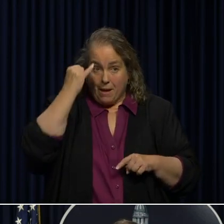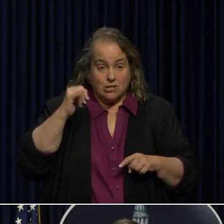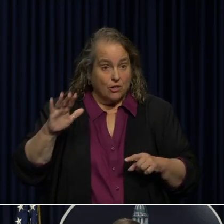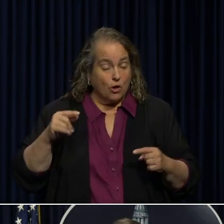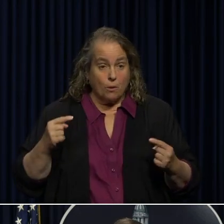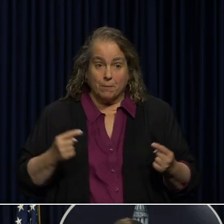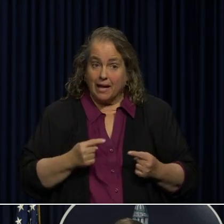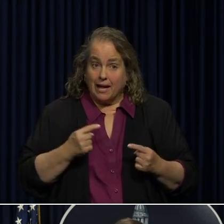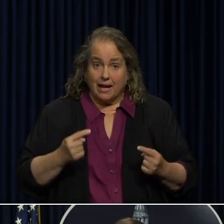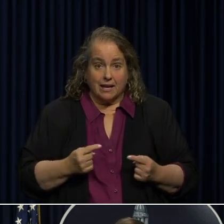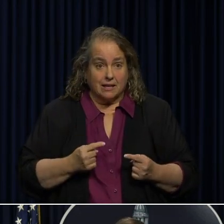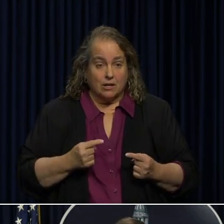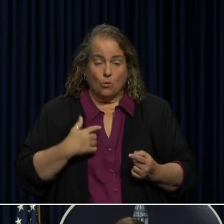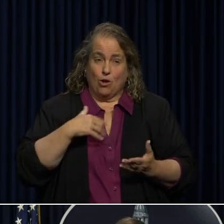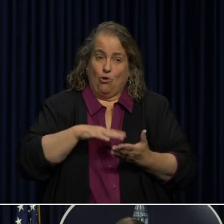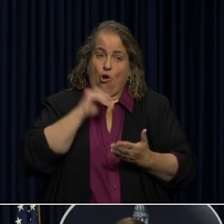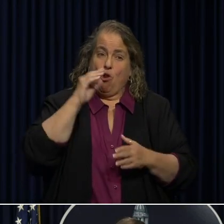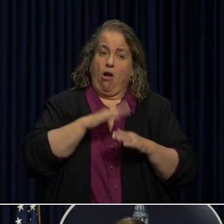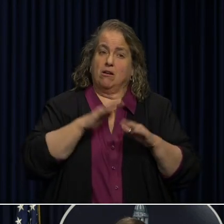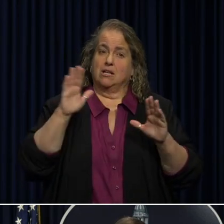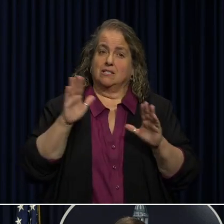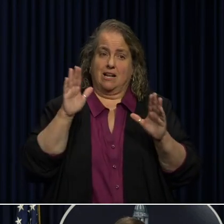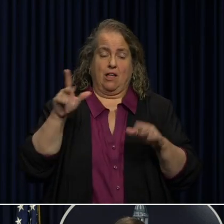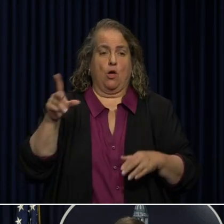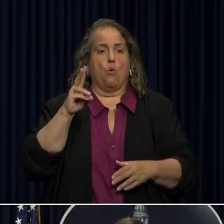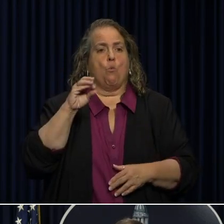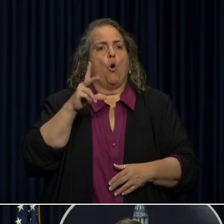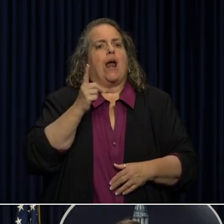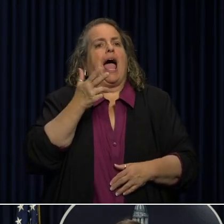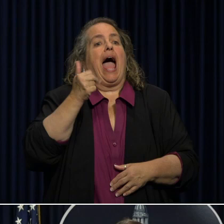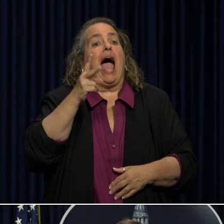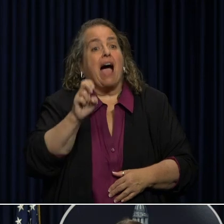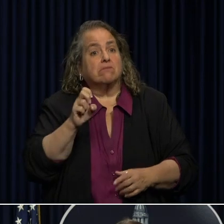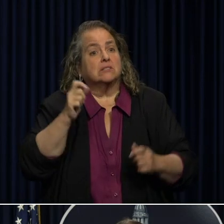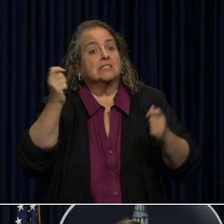learned on Sunday they would have celebrated 64 years of marriage this summer.